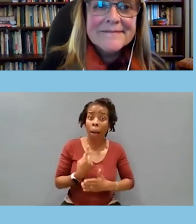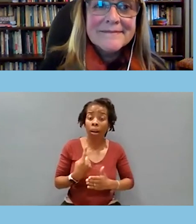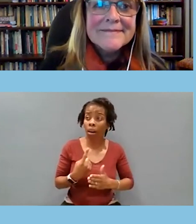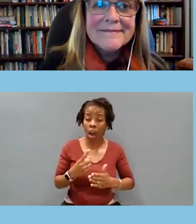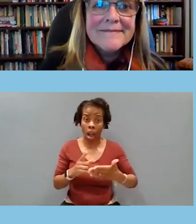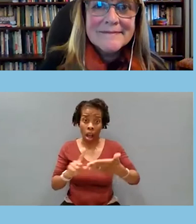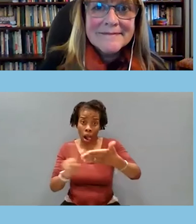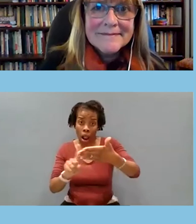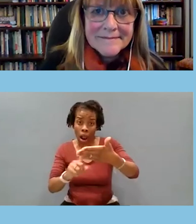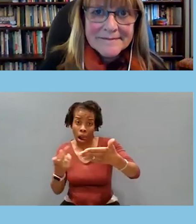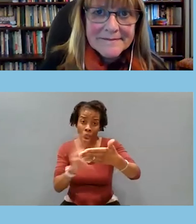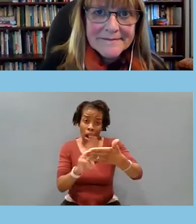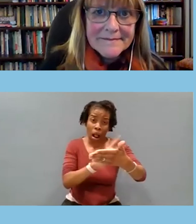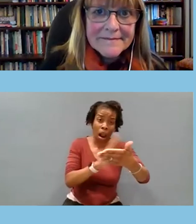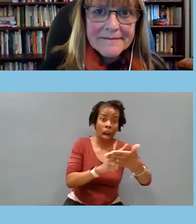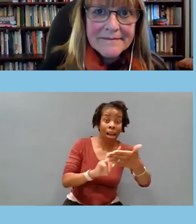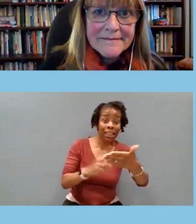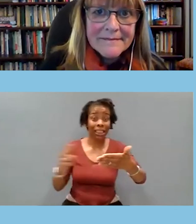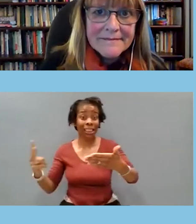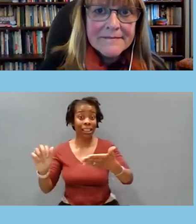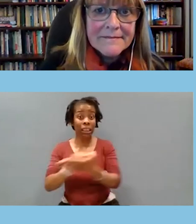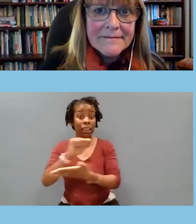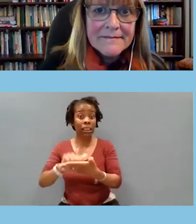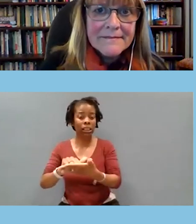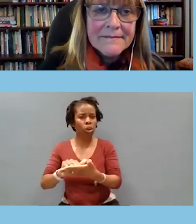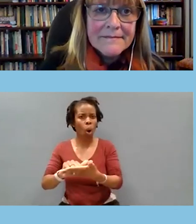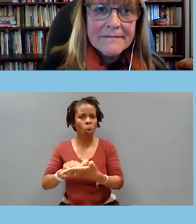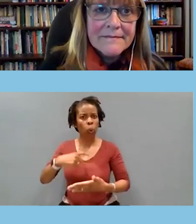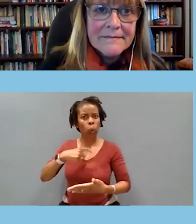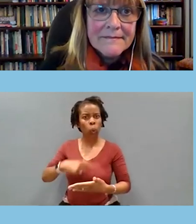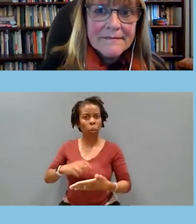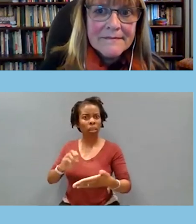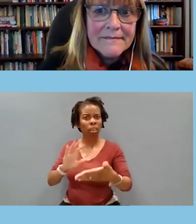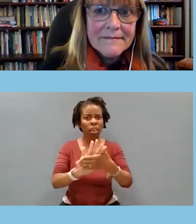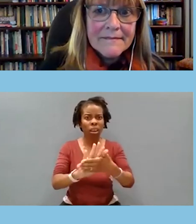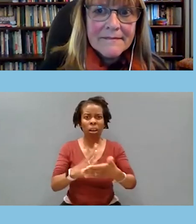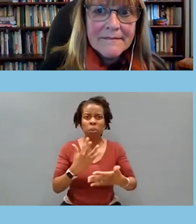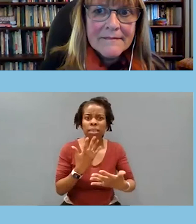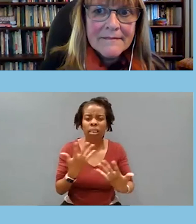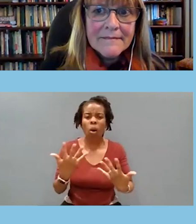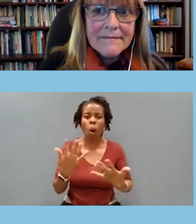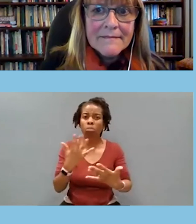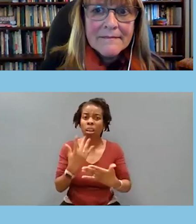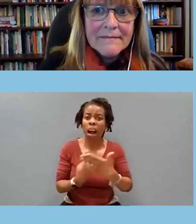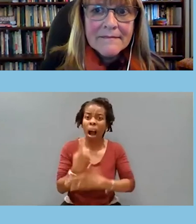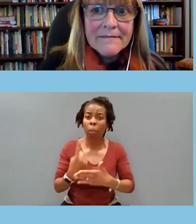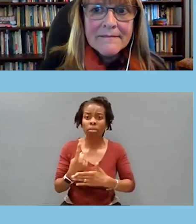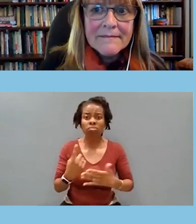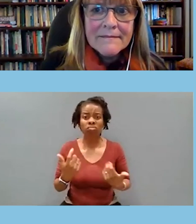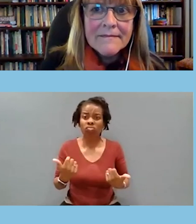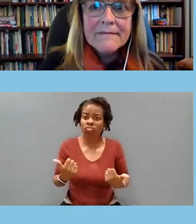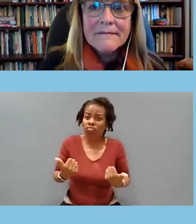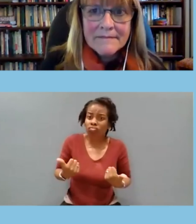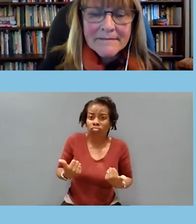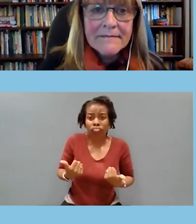human-made mistakes, you know, and be okay with the fact that